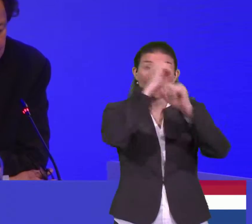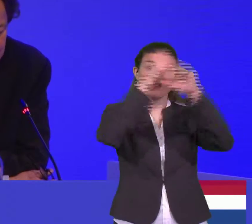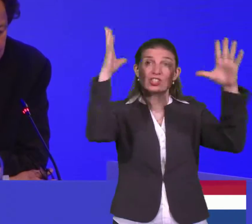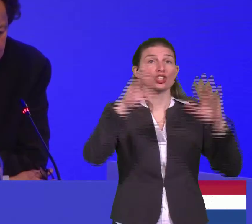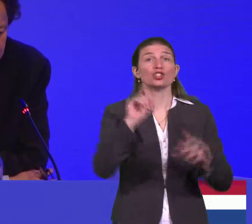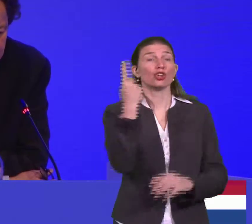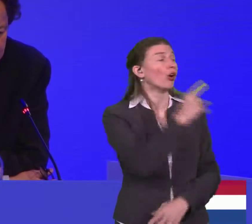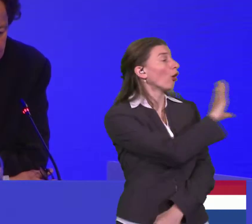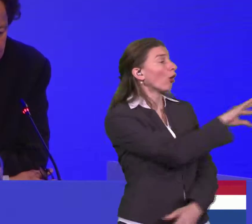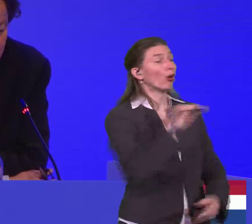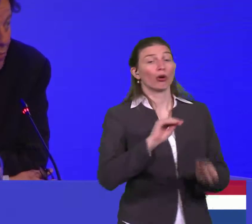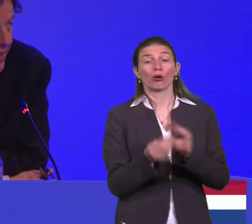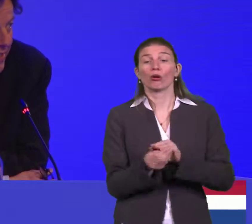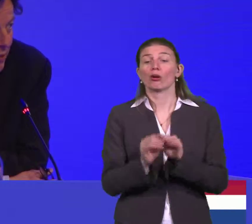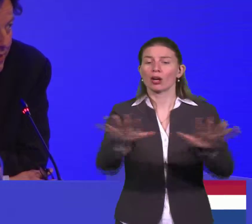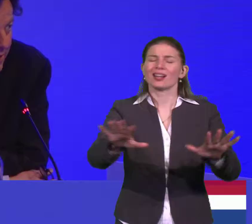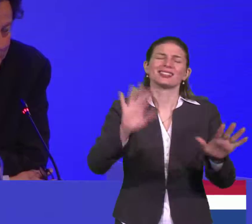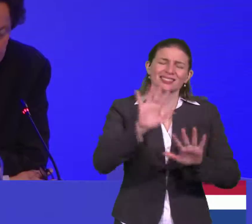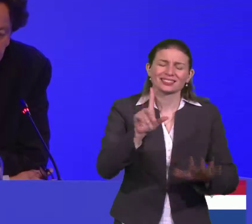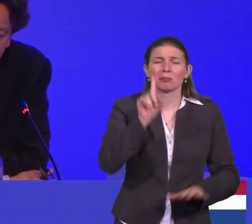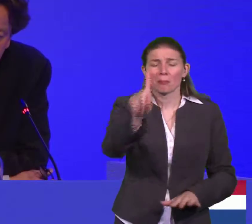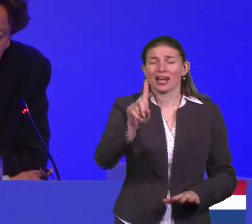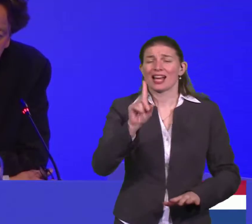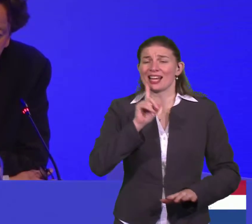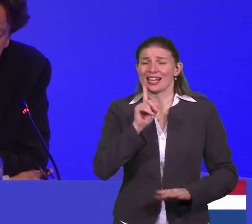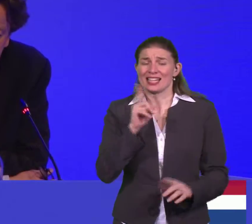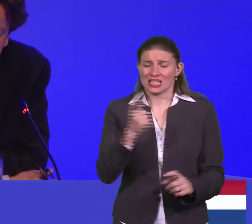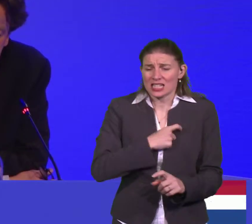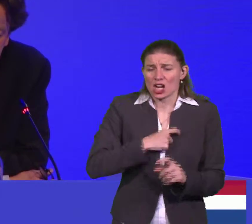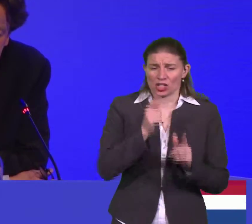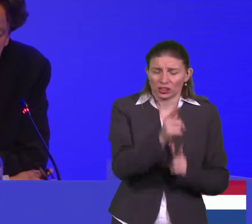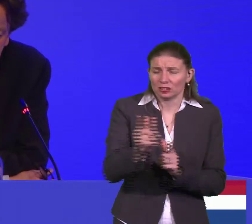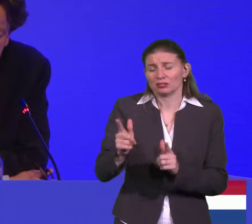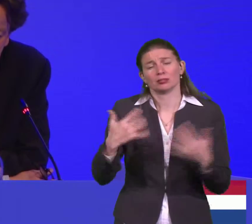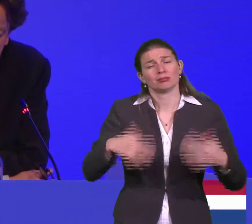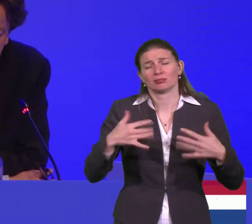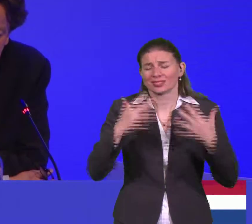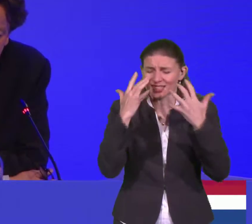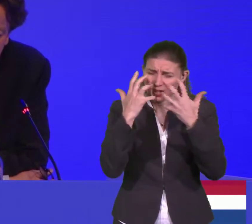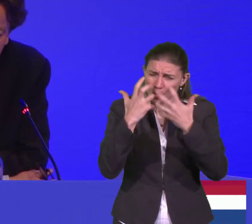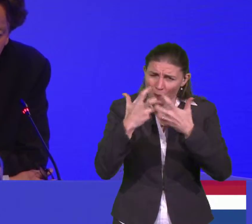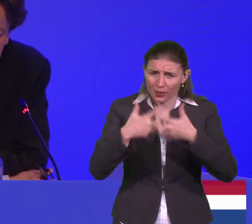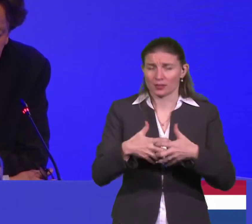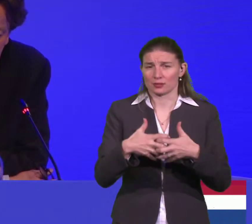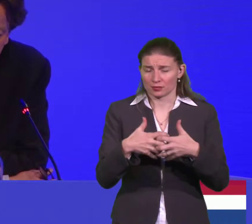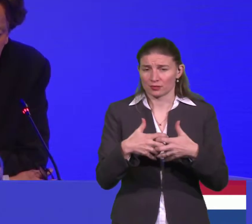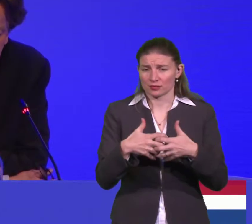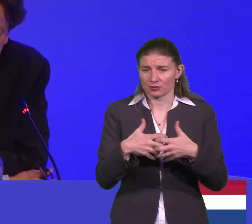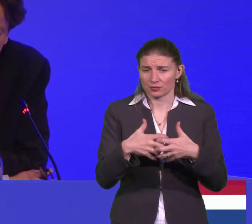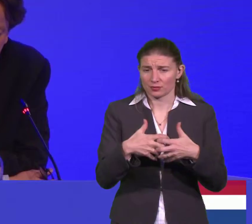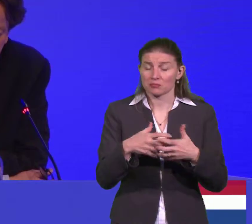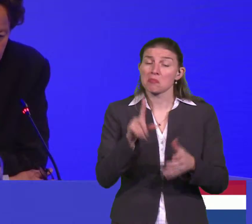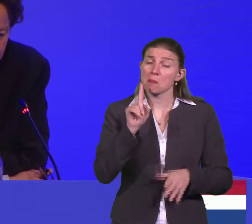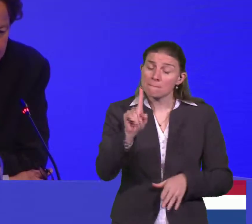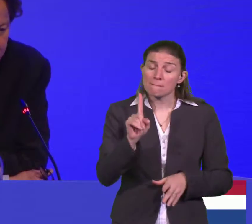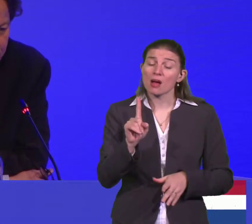terror is a complicated one. But I think we have made the steps as to in what